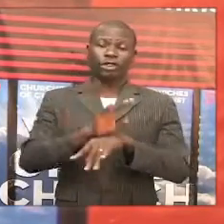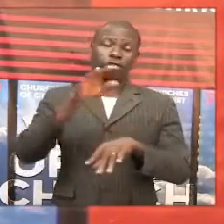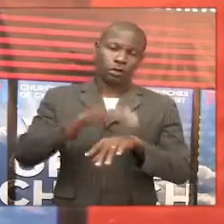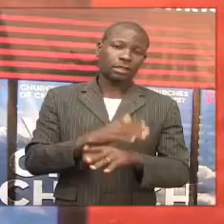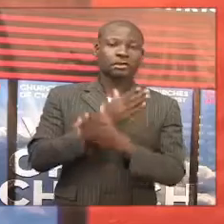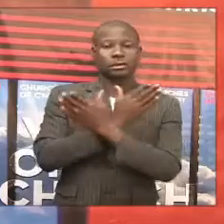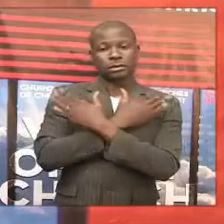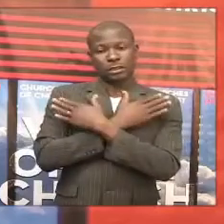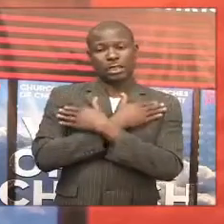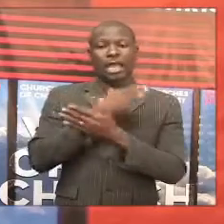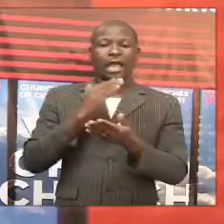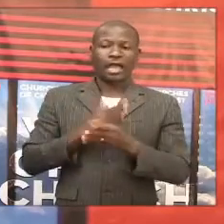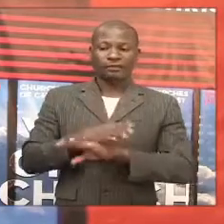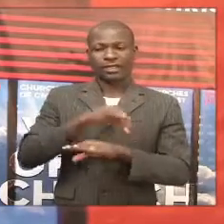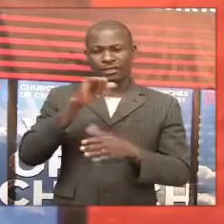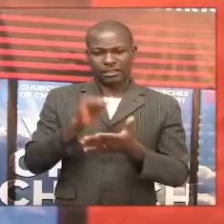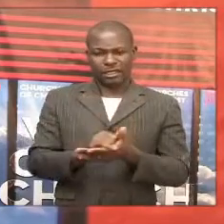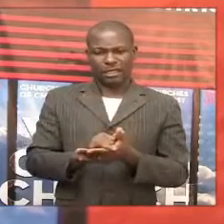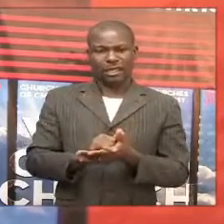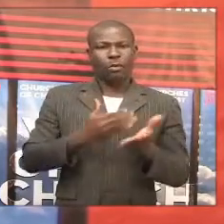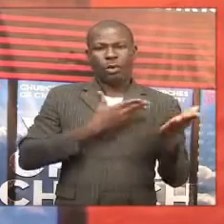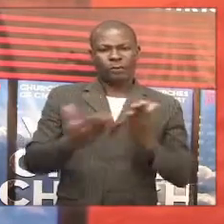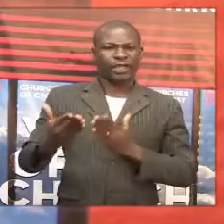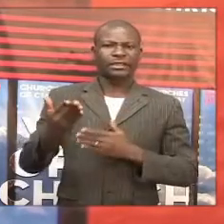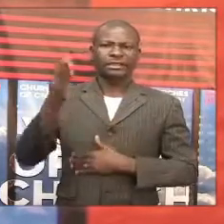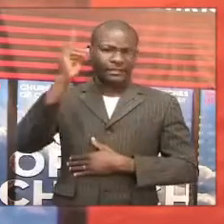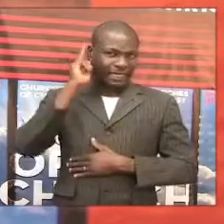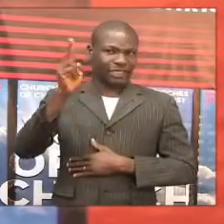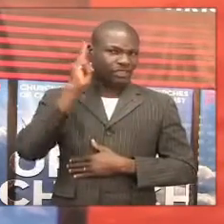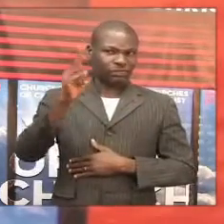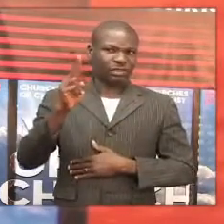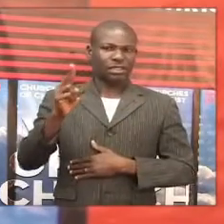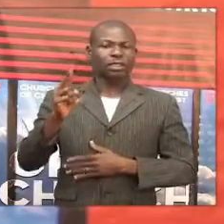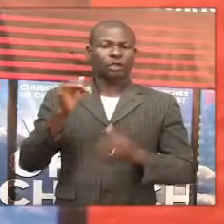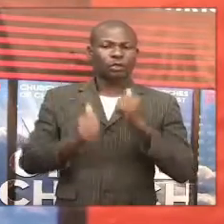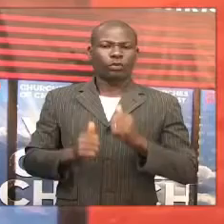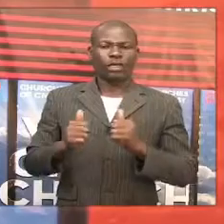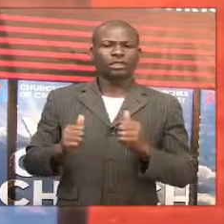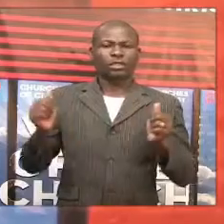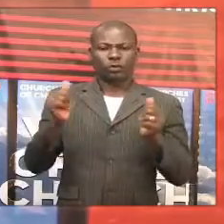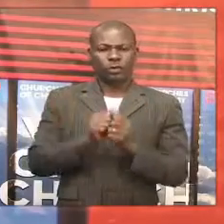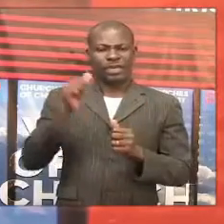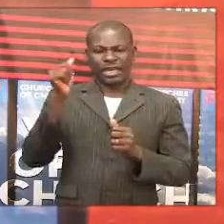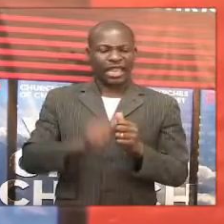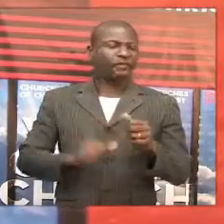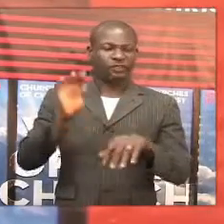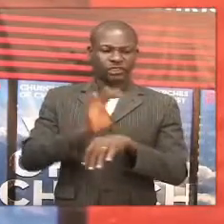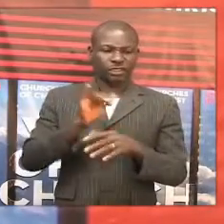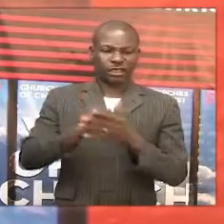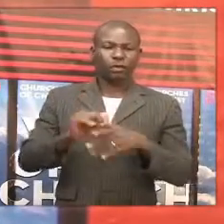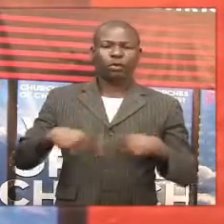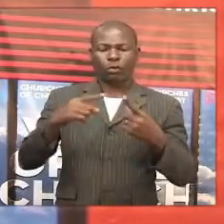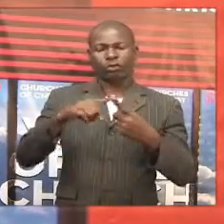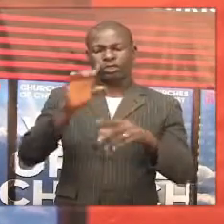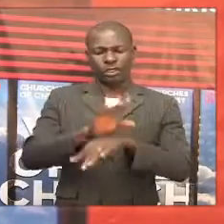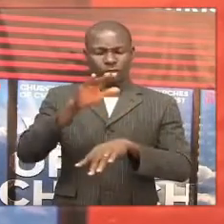ewiye enopa na me de abakosam a etai enemremu asore biara ekọ asore memeneda no ne yeye